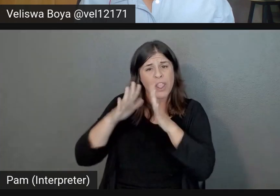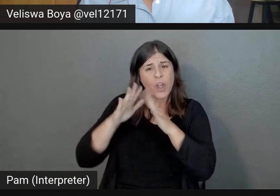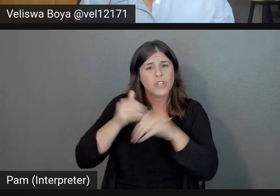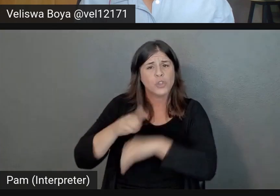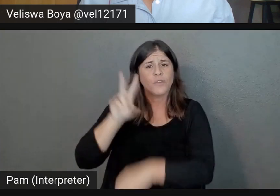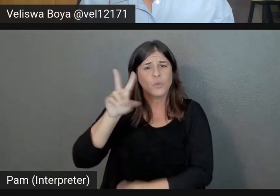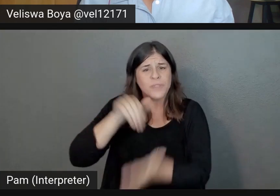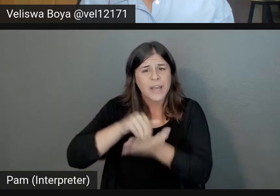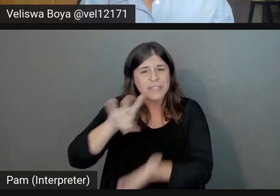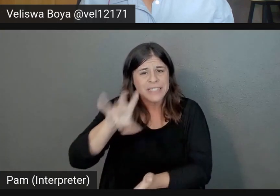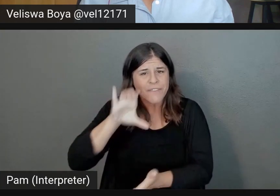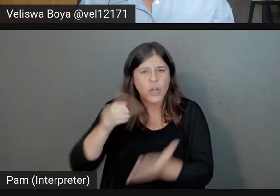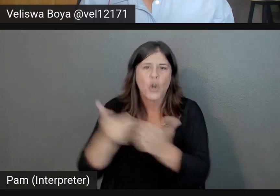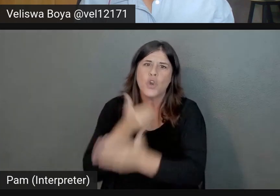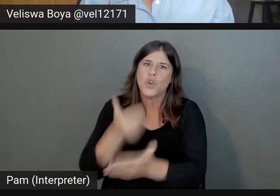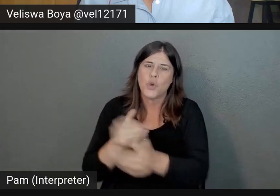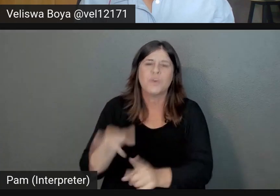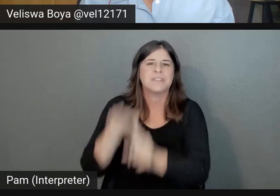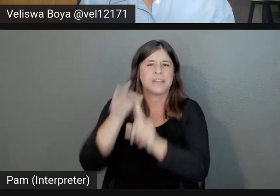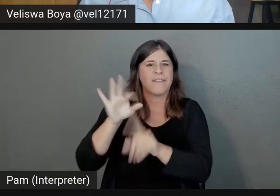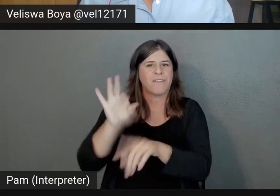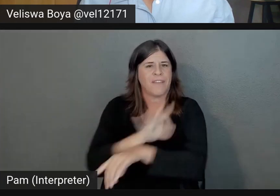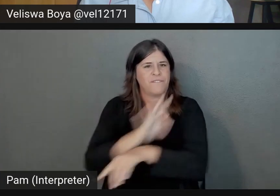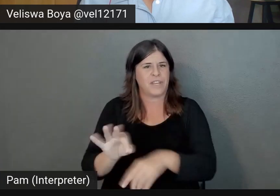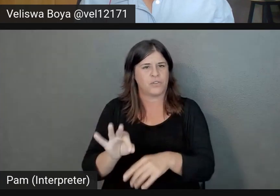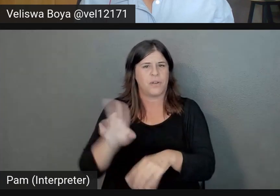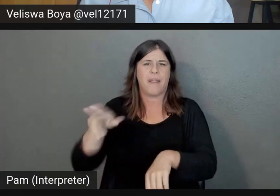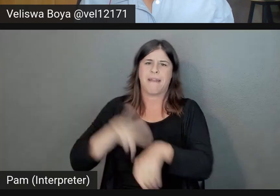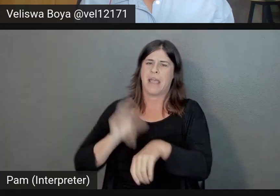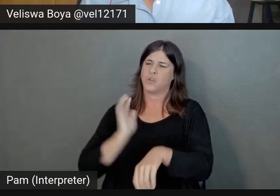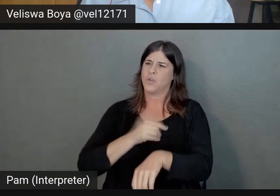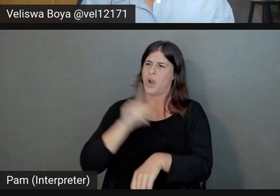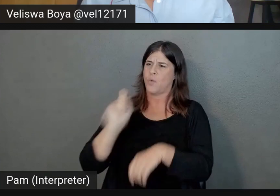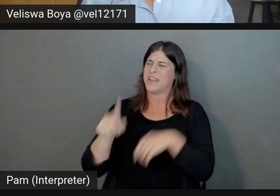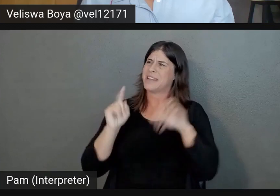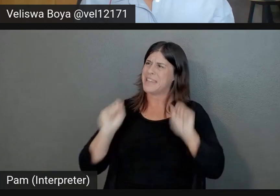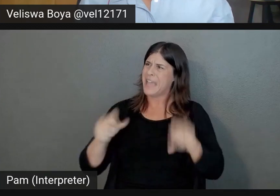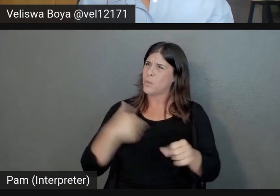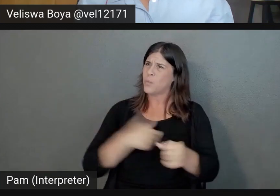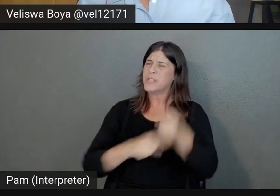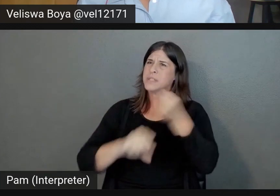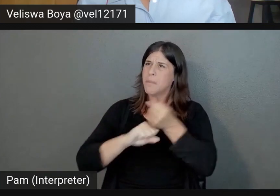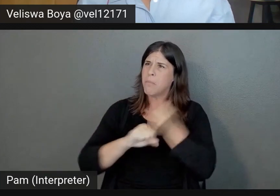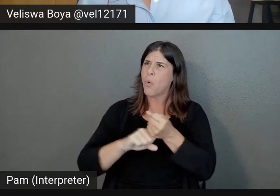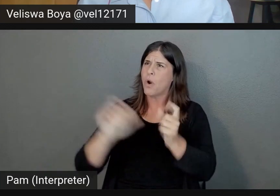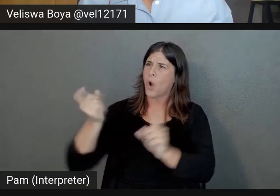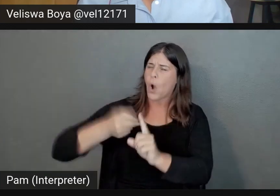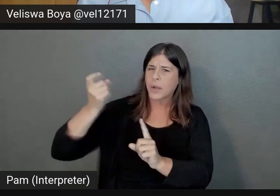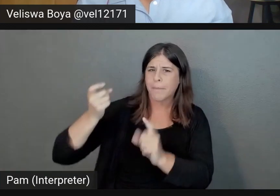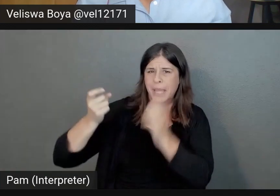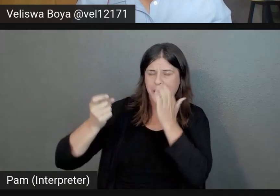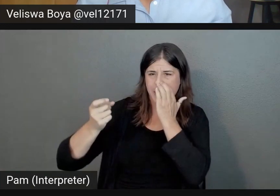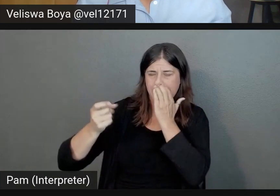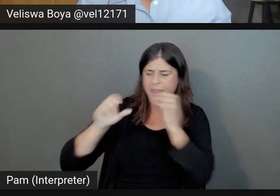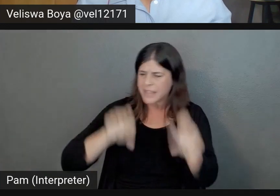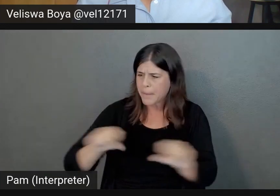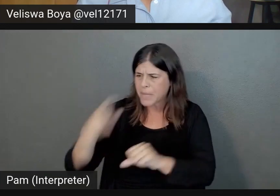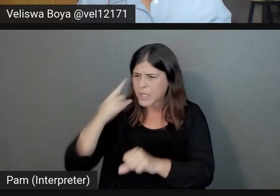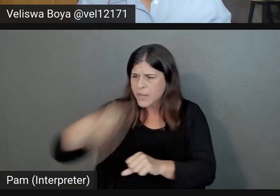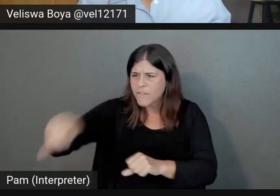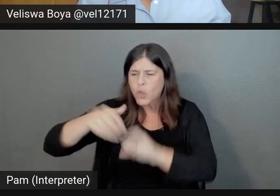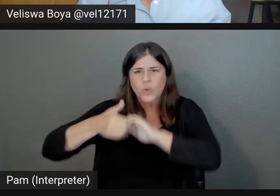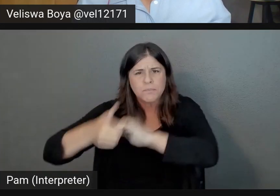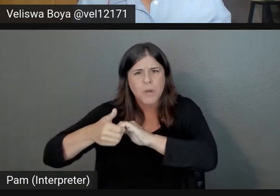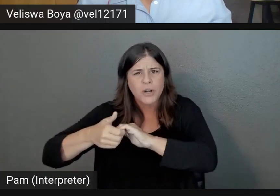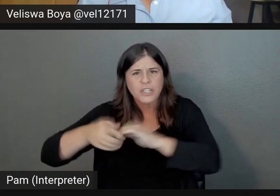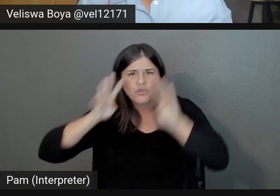2,700 new significant features. Naturally, our question was, can we support automating the ability for these partners to